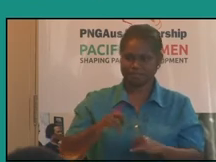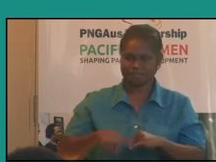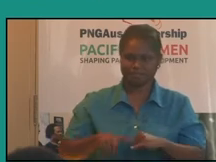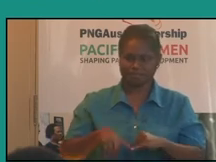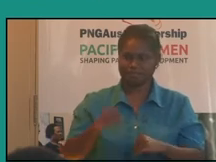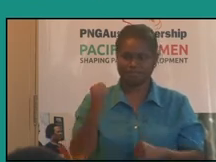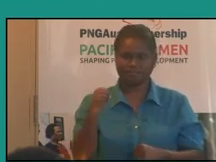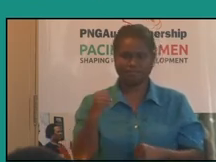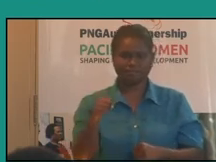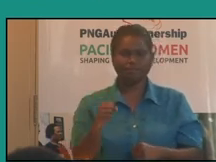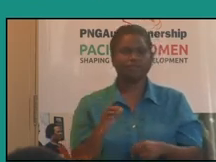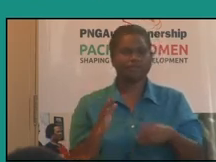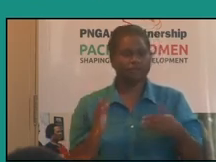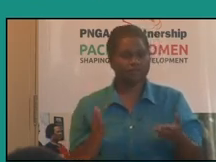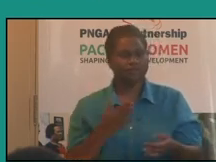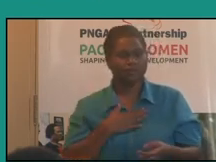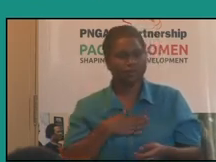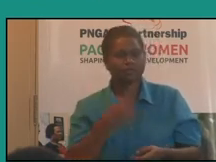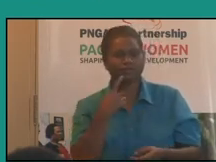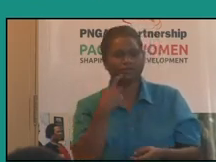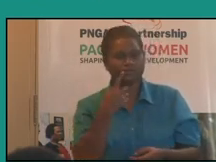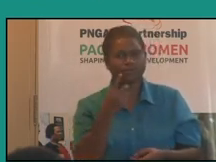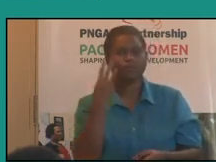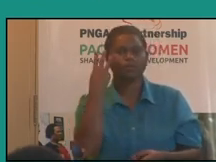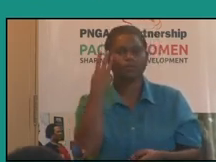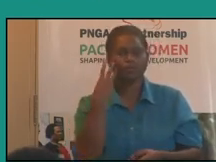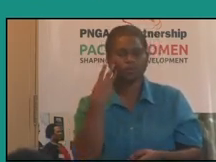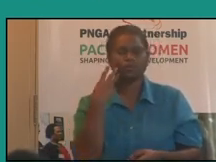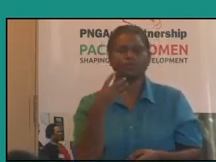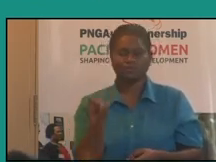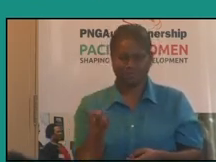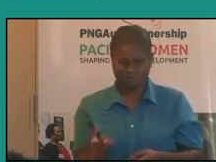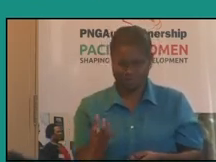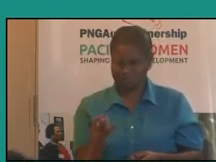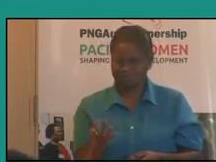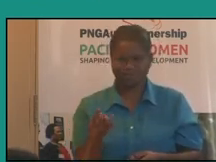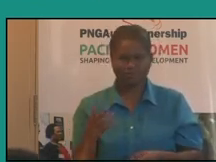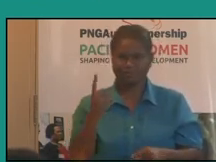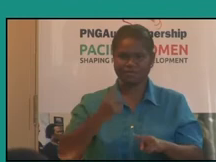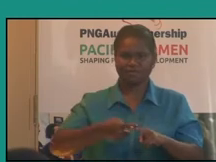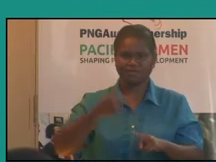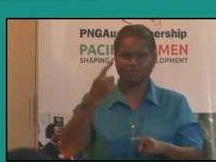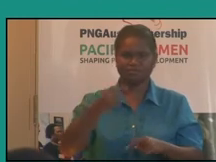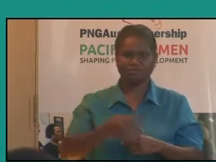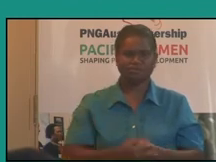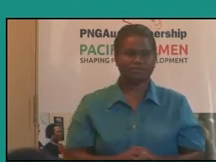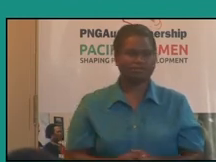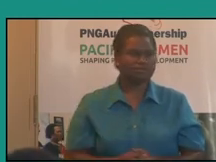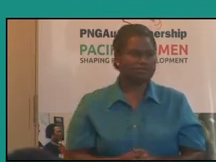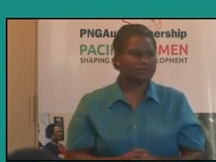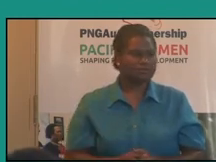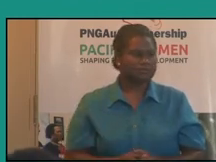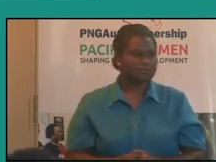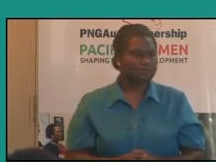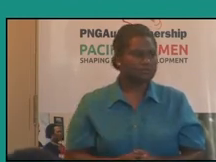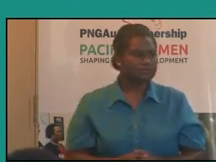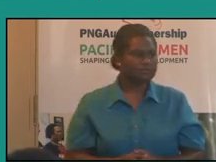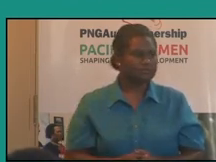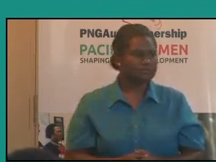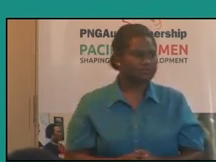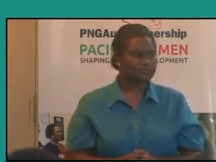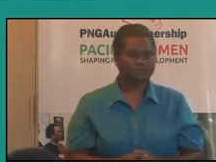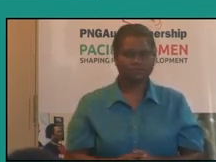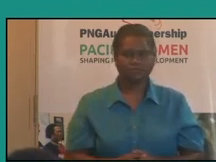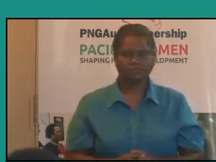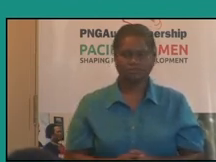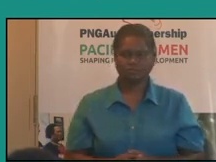to get women out now. You know, to get women out now. There is this issue about early campaigning. This is not early campaigning. Okay, this is not early